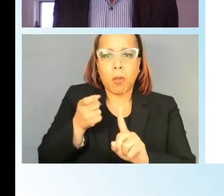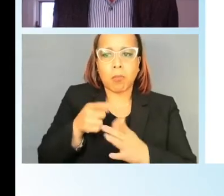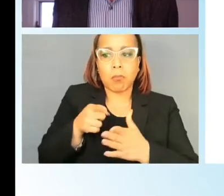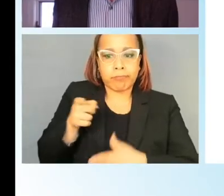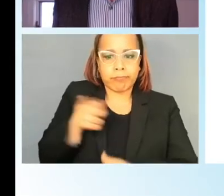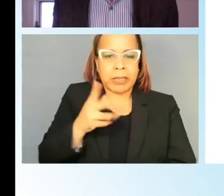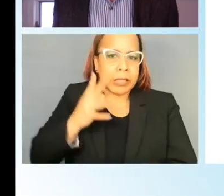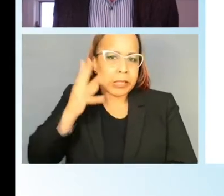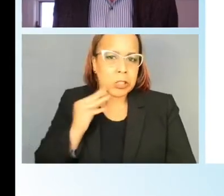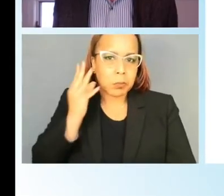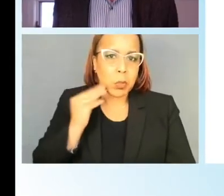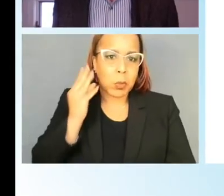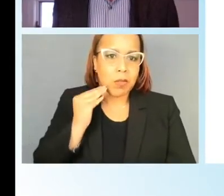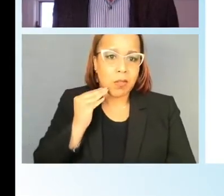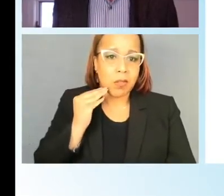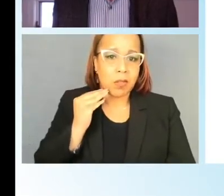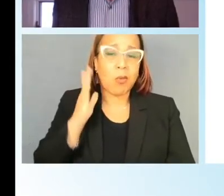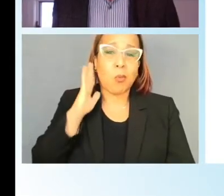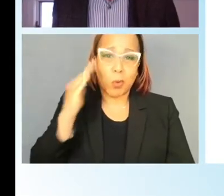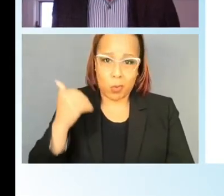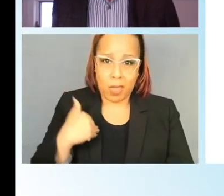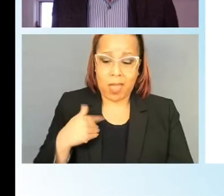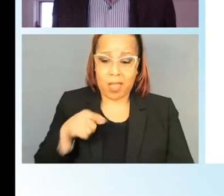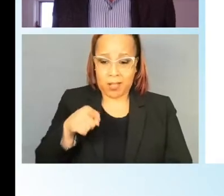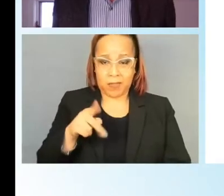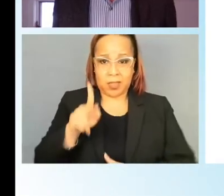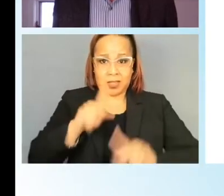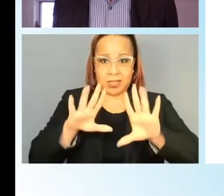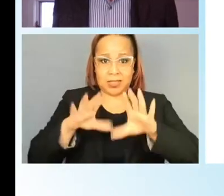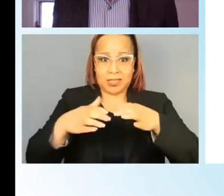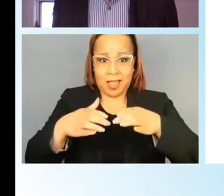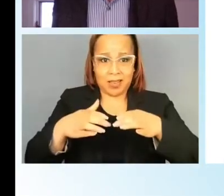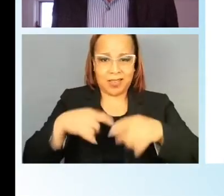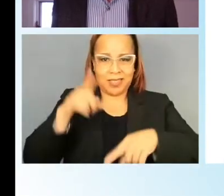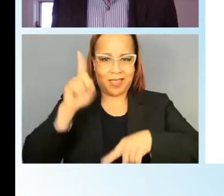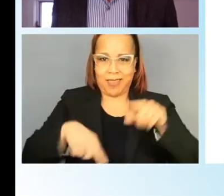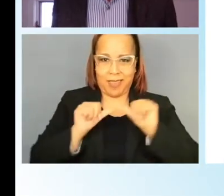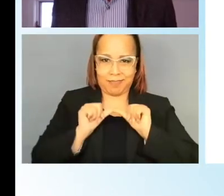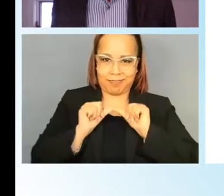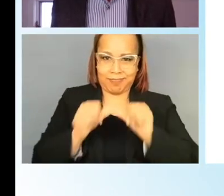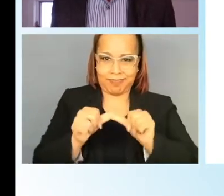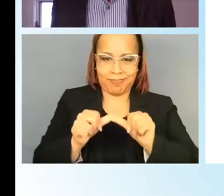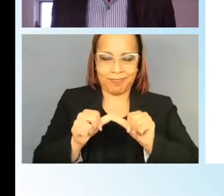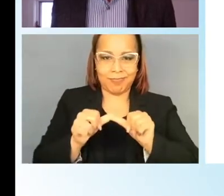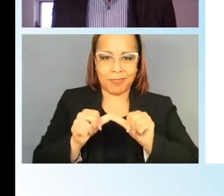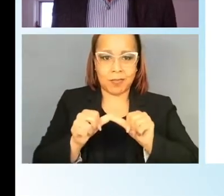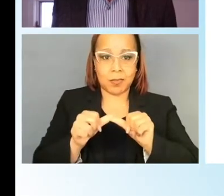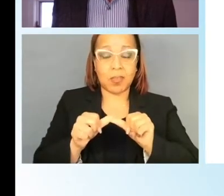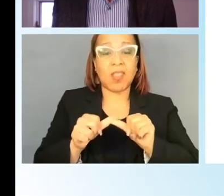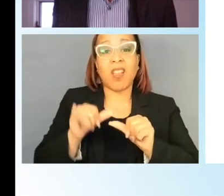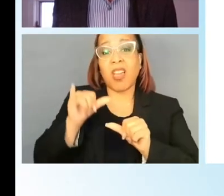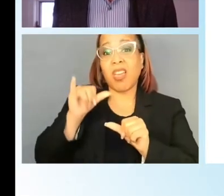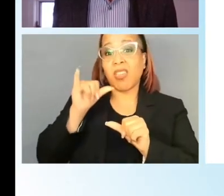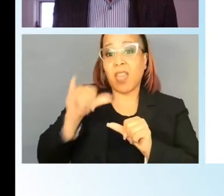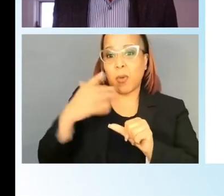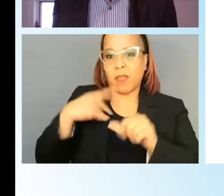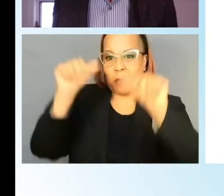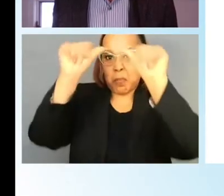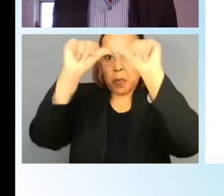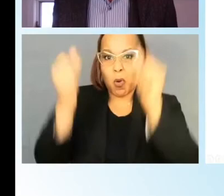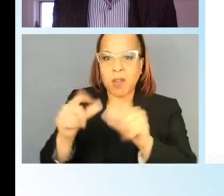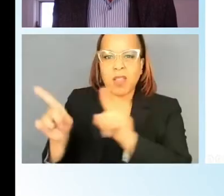experienced, we will have a society that can't stand. And that will lead to memorials like this,